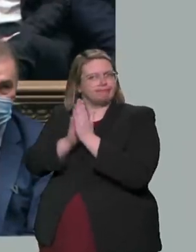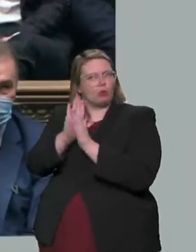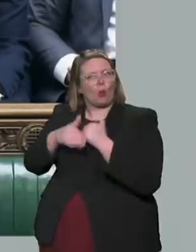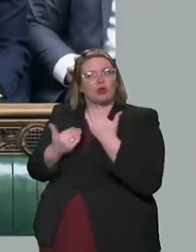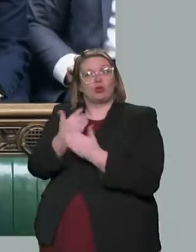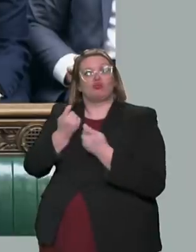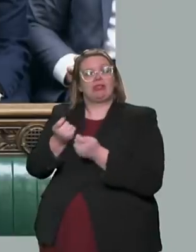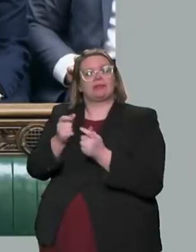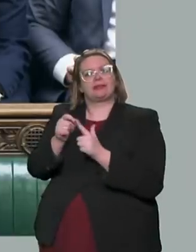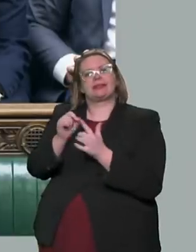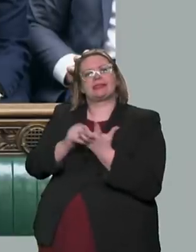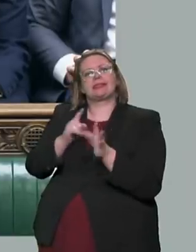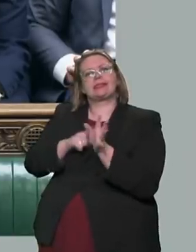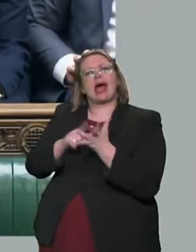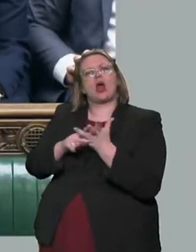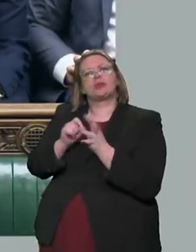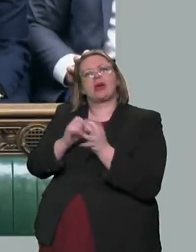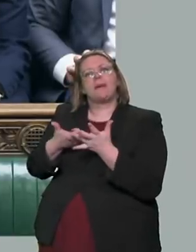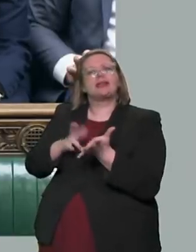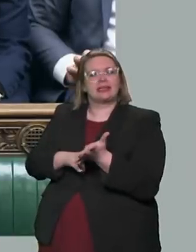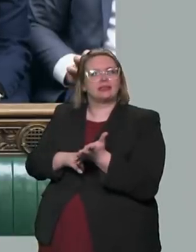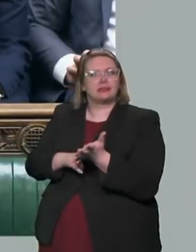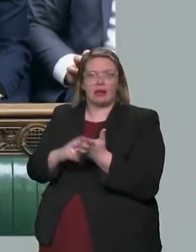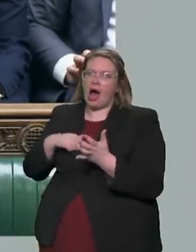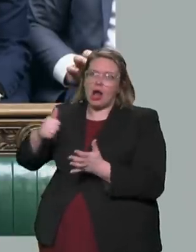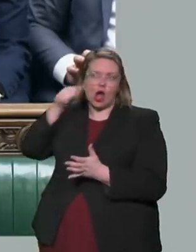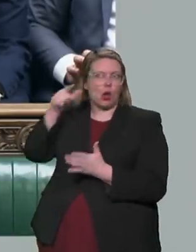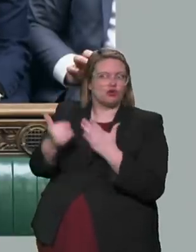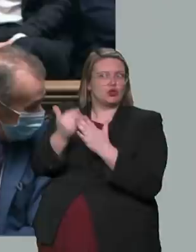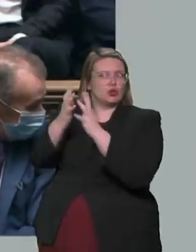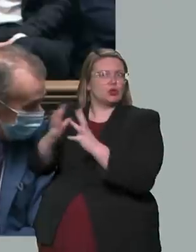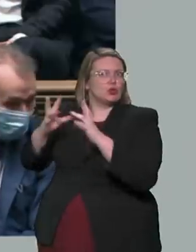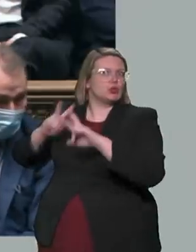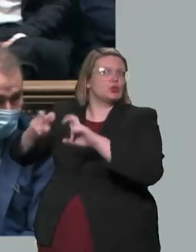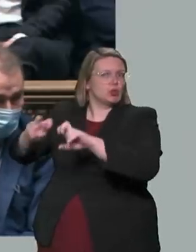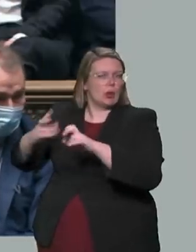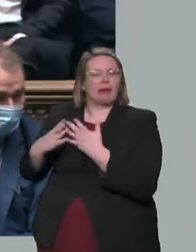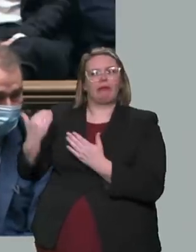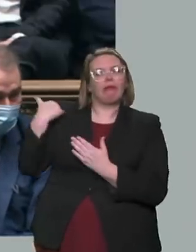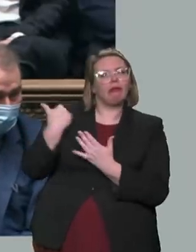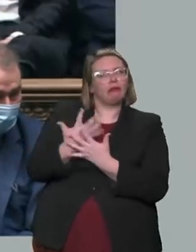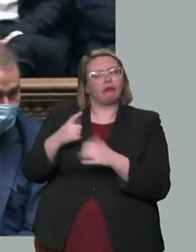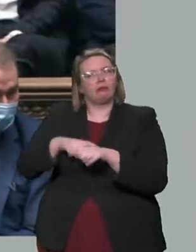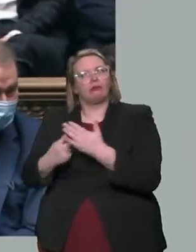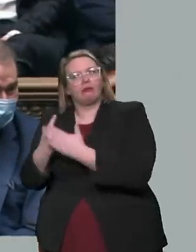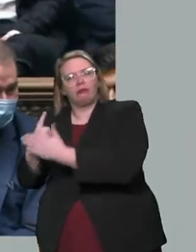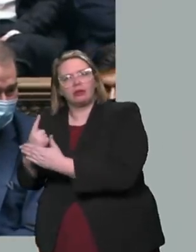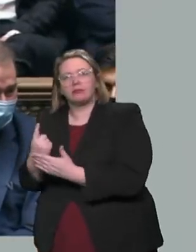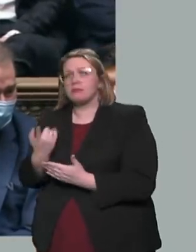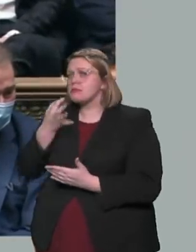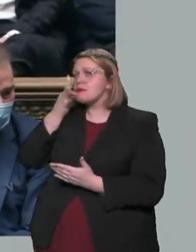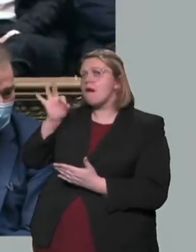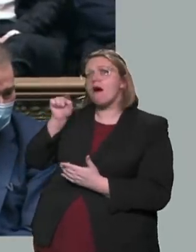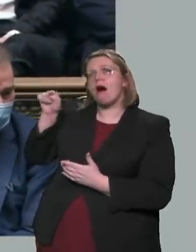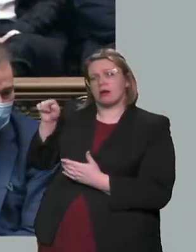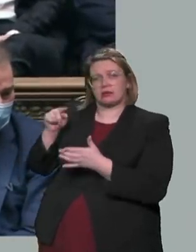psilocybin. I'm aware of interest in this area. It's been drawn to my attention several times. Can I propose that she has a meeting